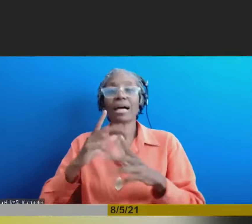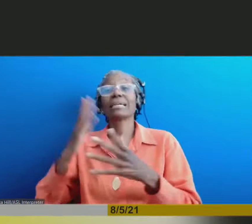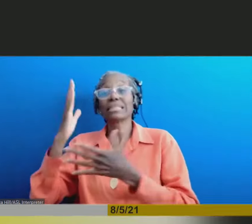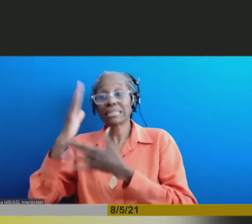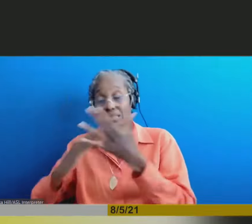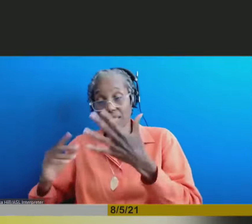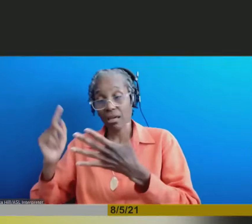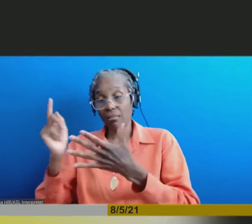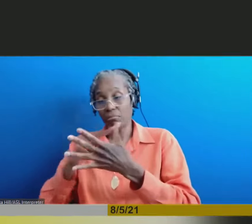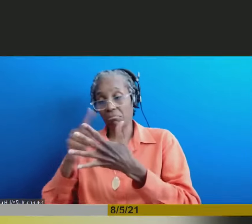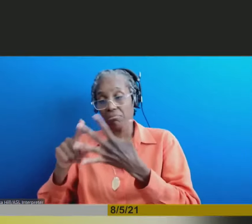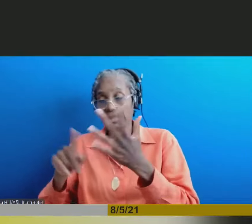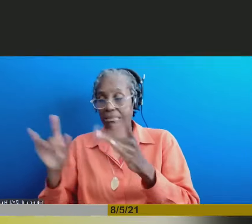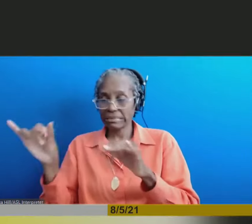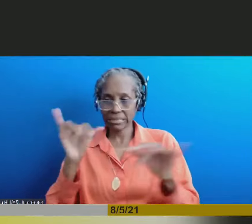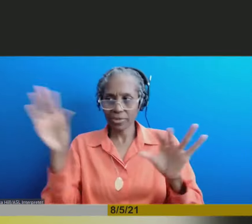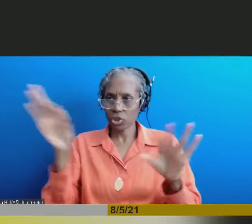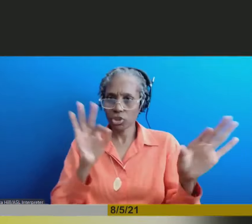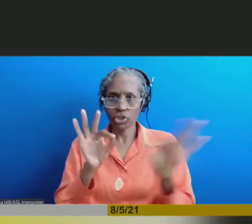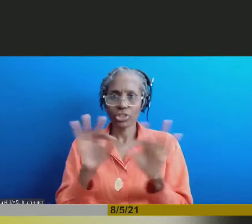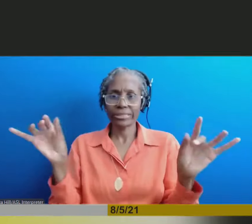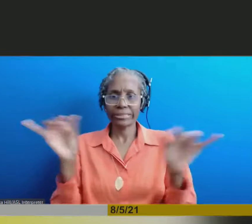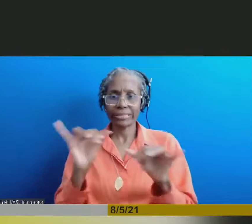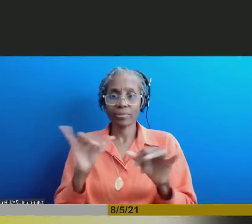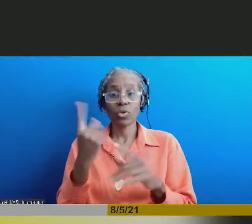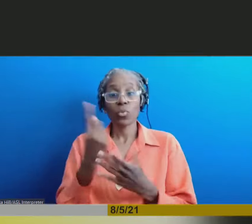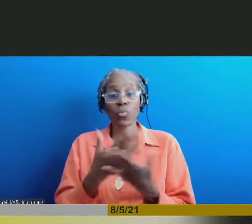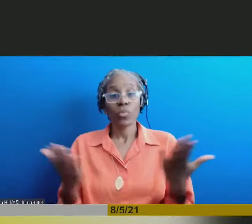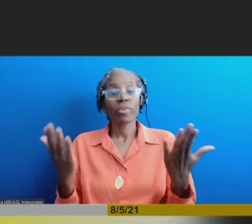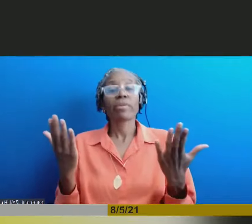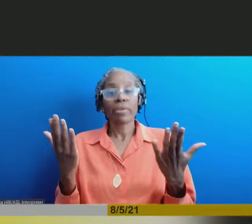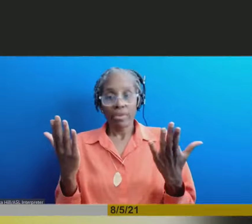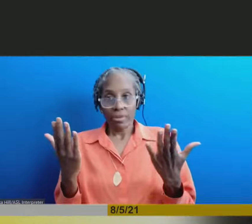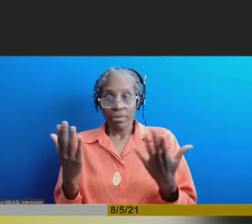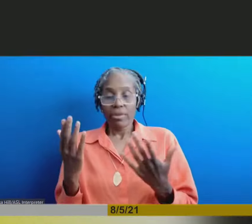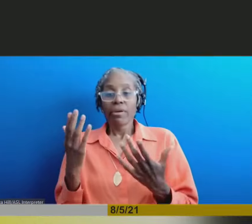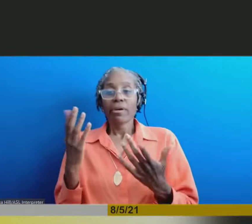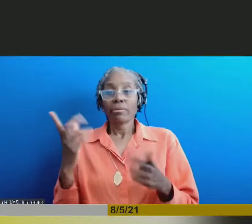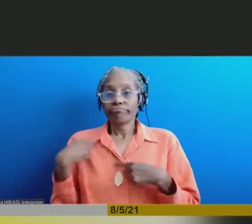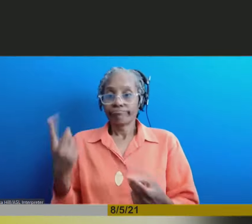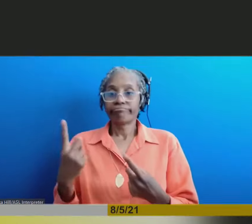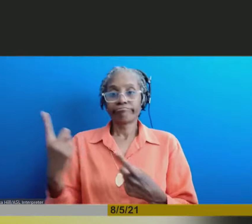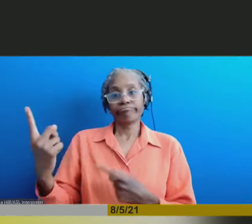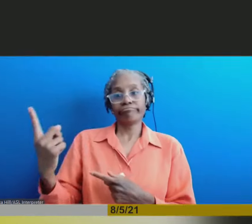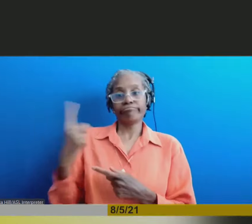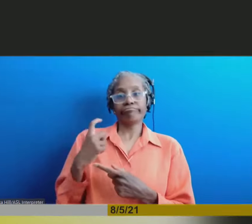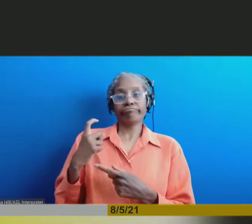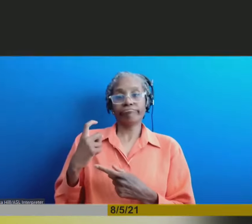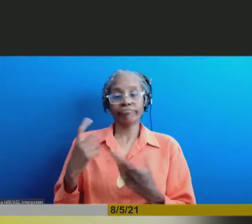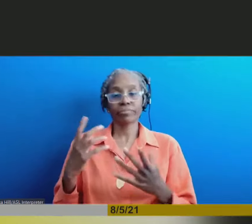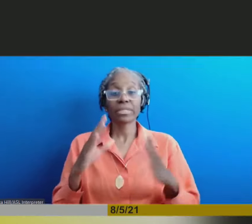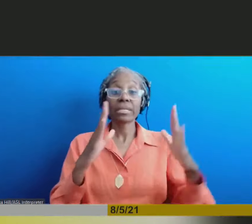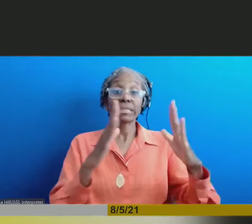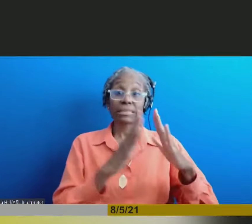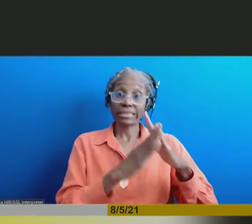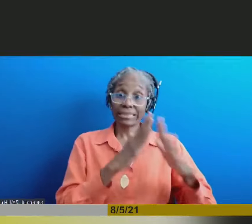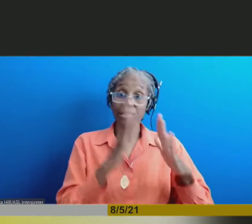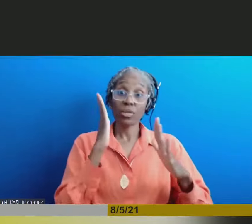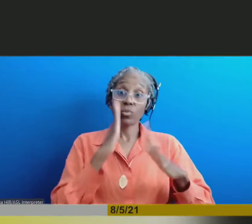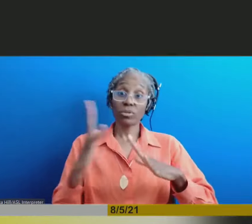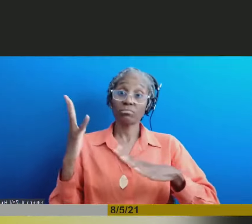along similar subjects. And so one thing that that has been asked is whether the city will shut down